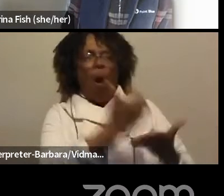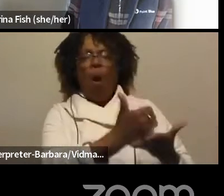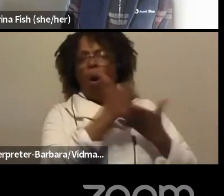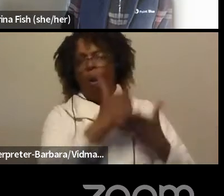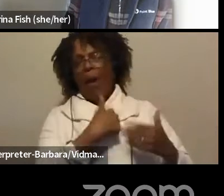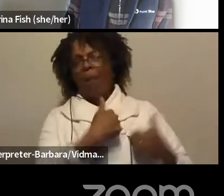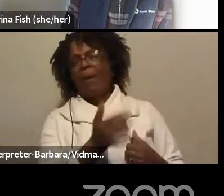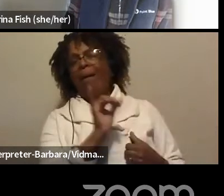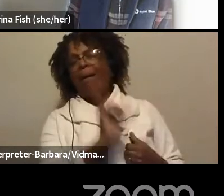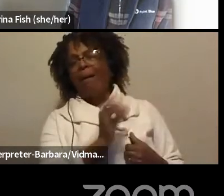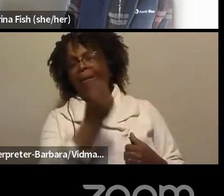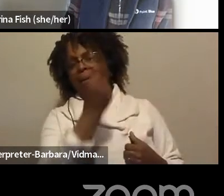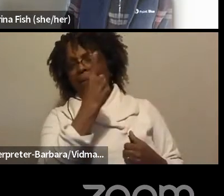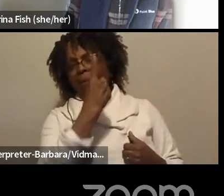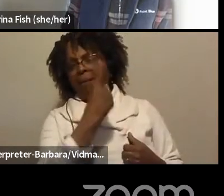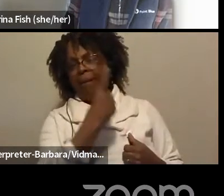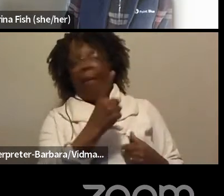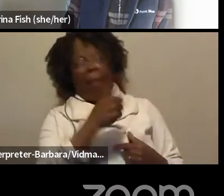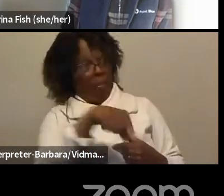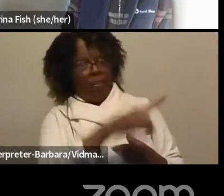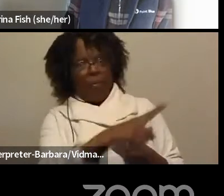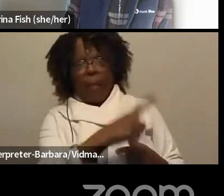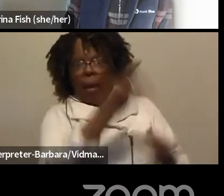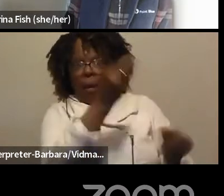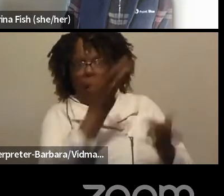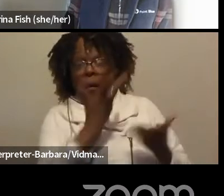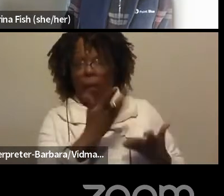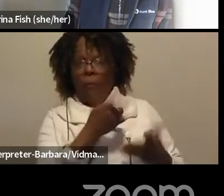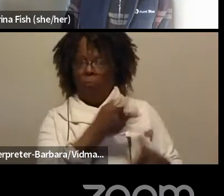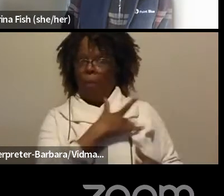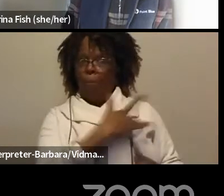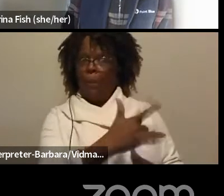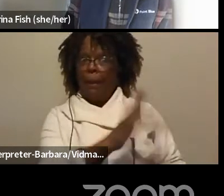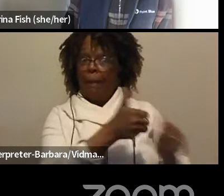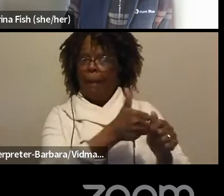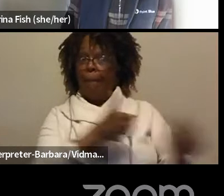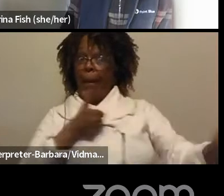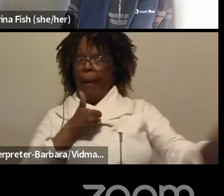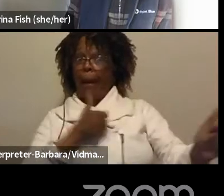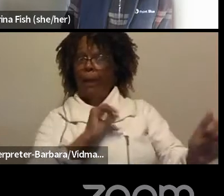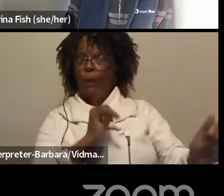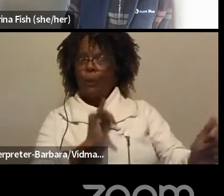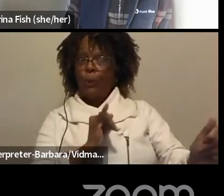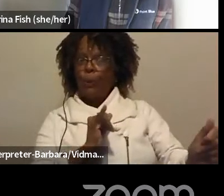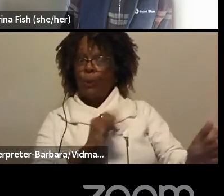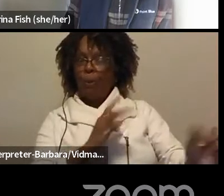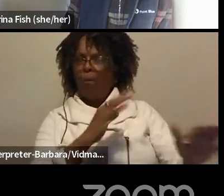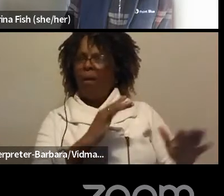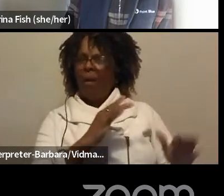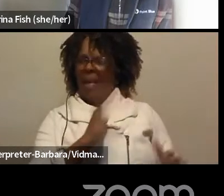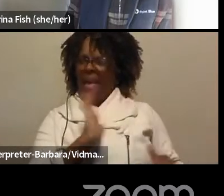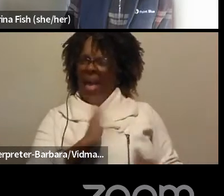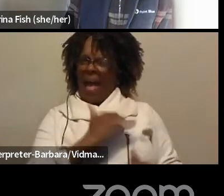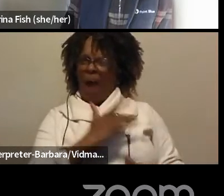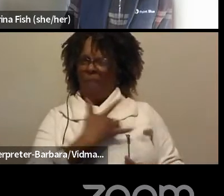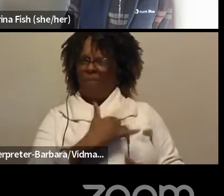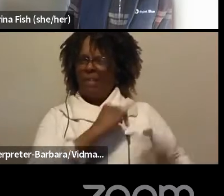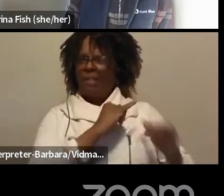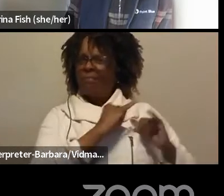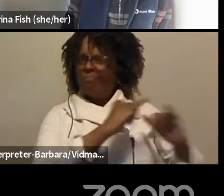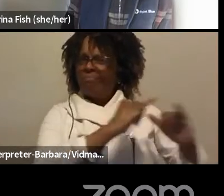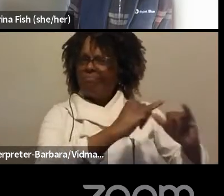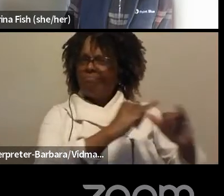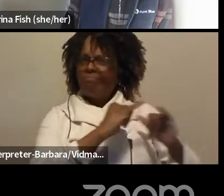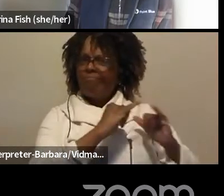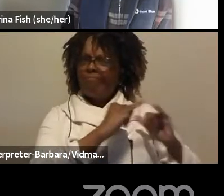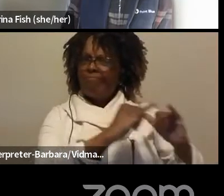we're behind on this, this, and this. And I come to realize that we all have these mutual feelings and that it's okay. Each journey is